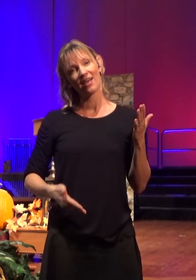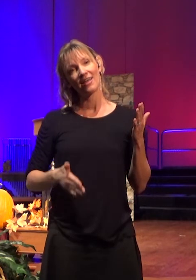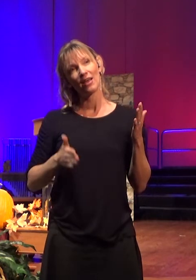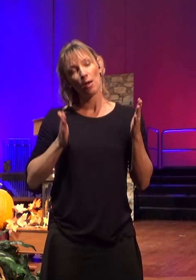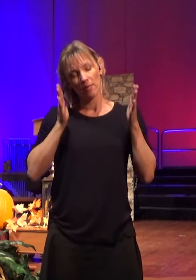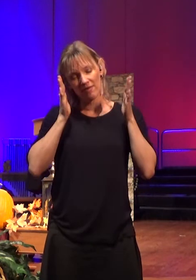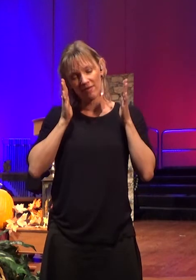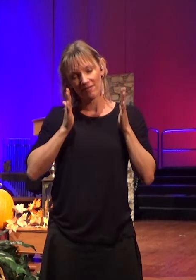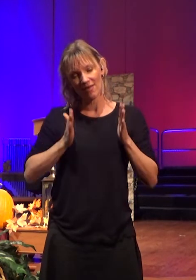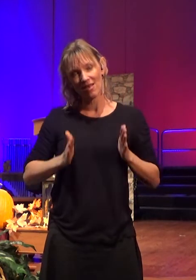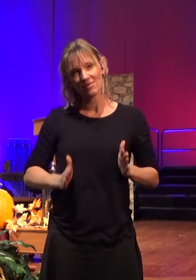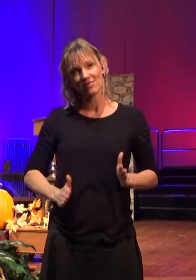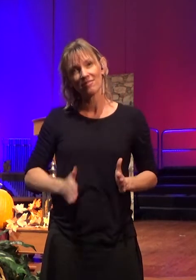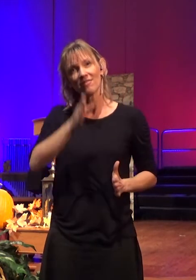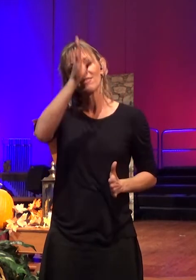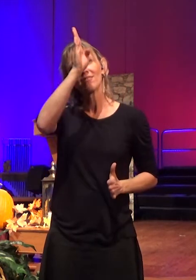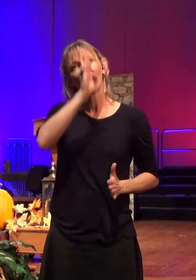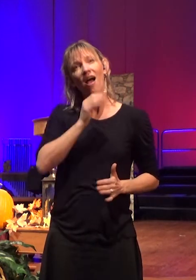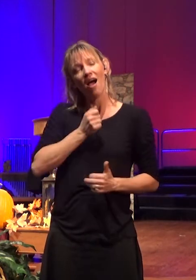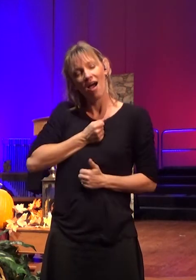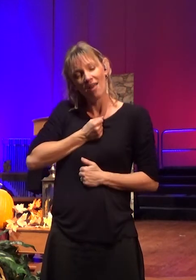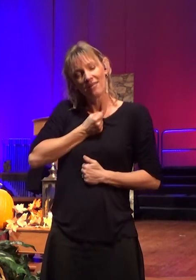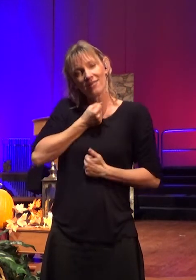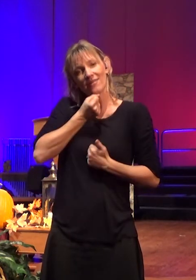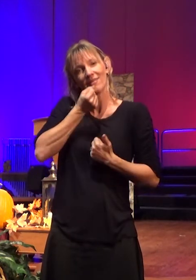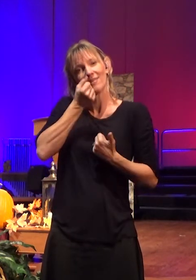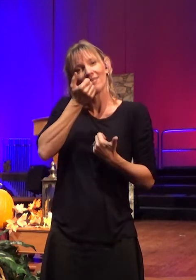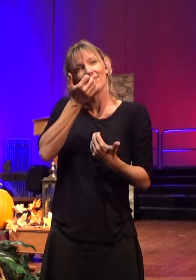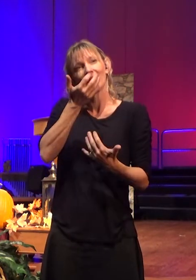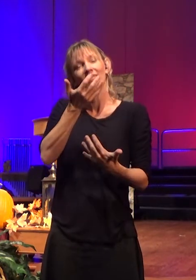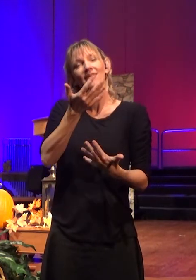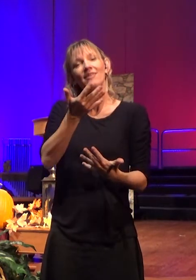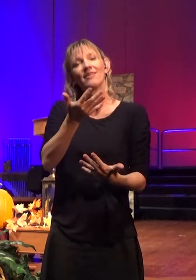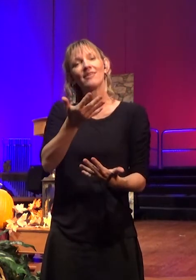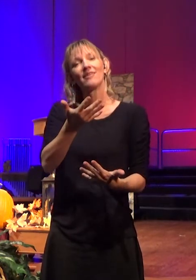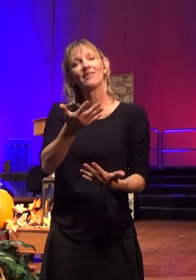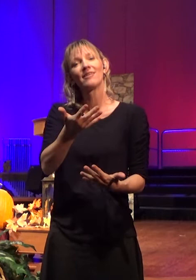I am a vessel of God.